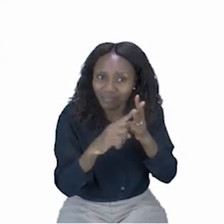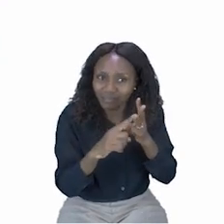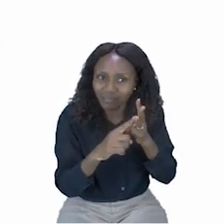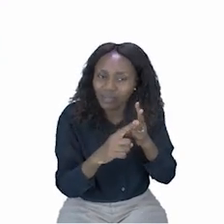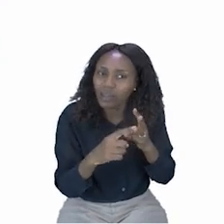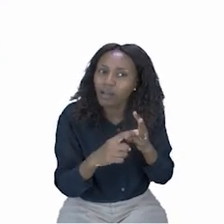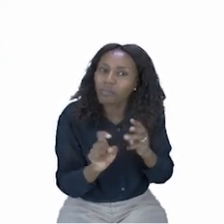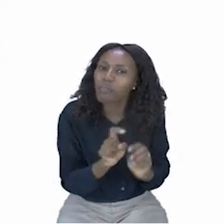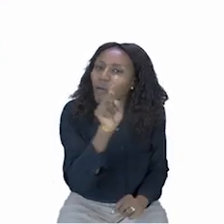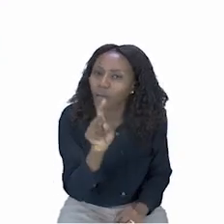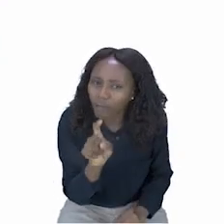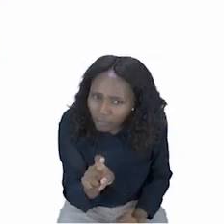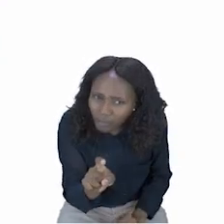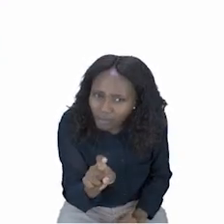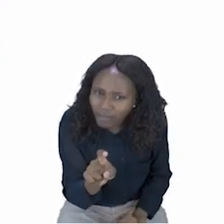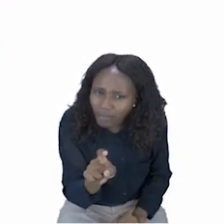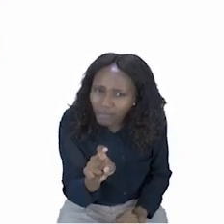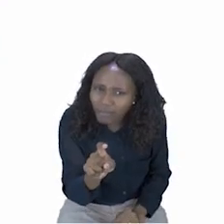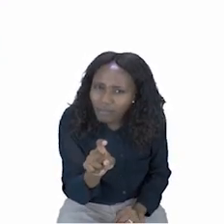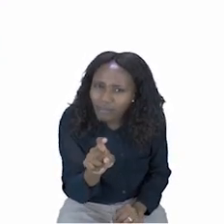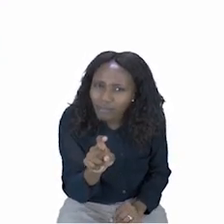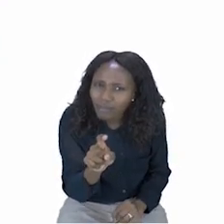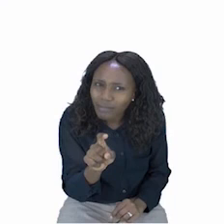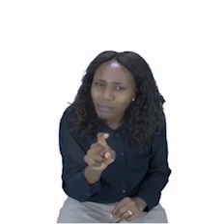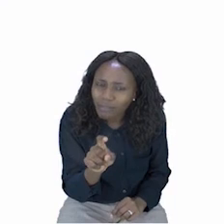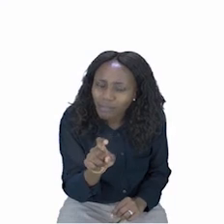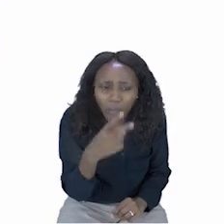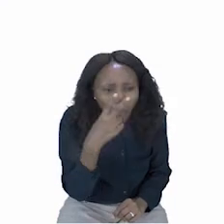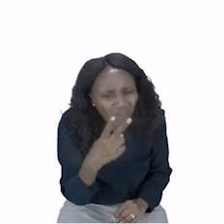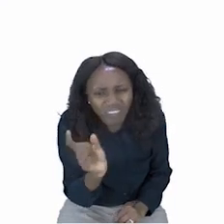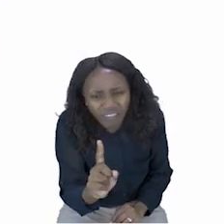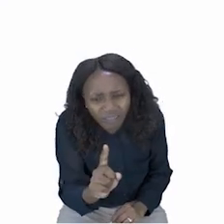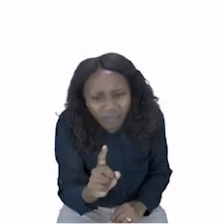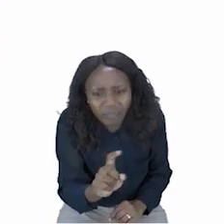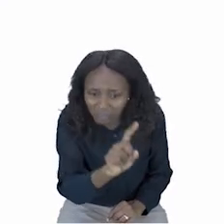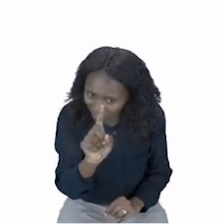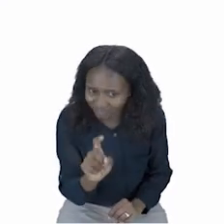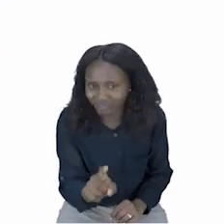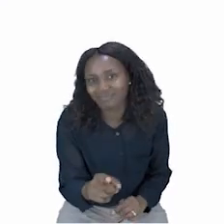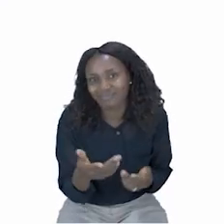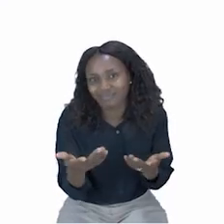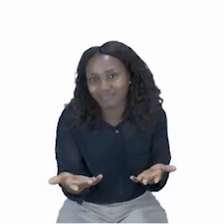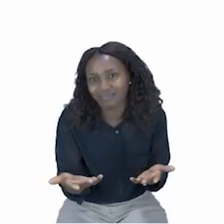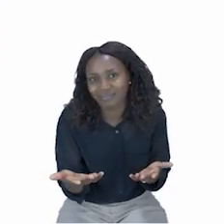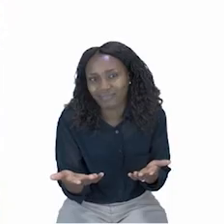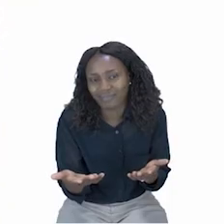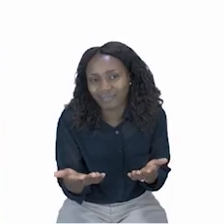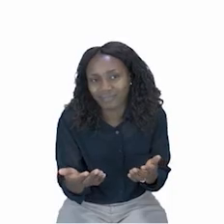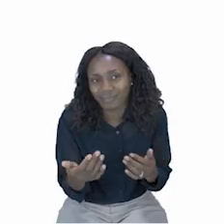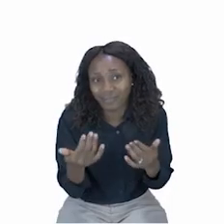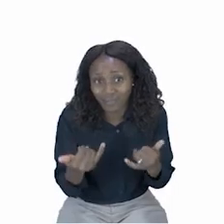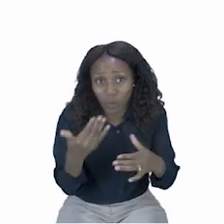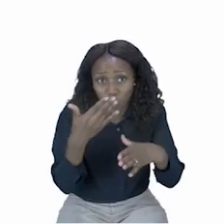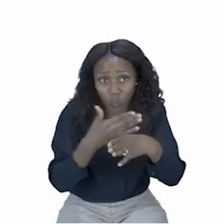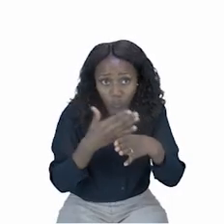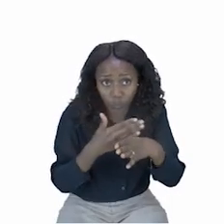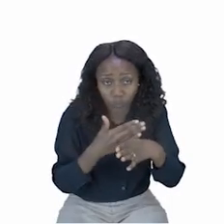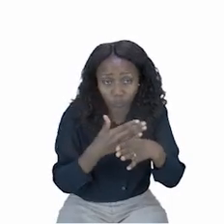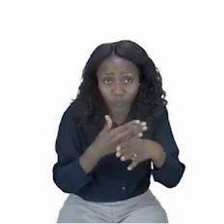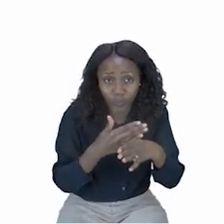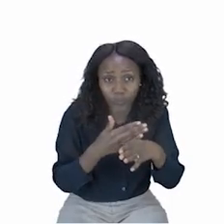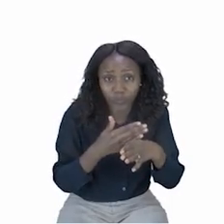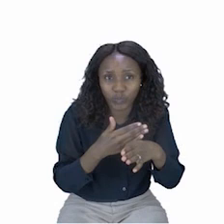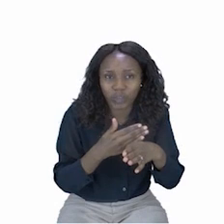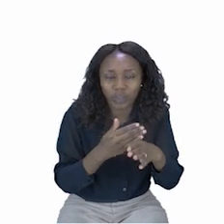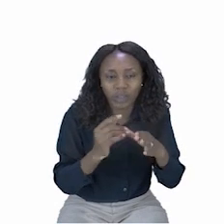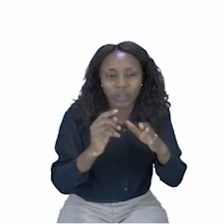asking, like what we saw there. Now let's go down to our exercise. You are going